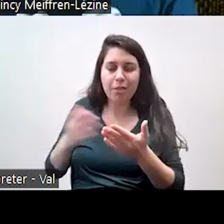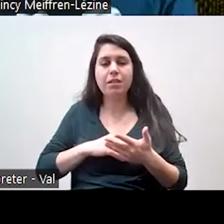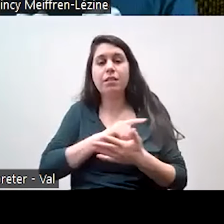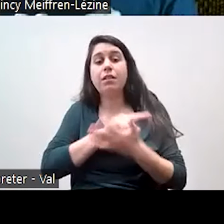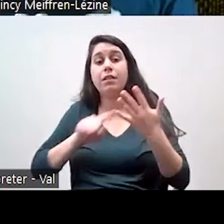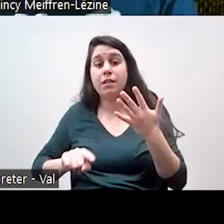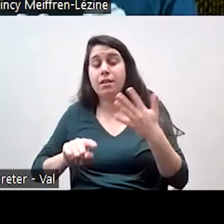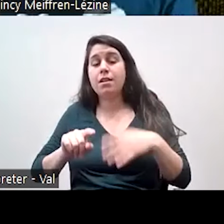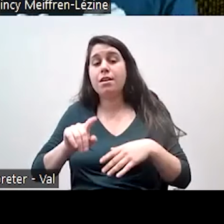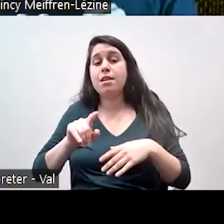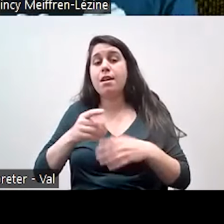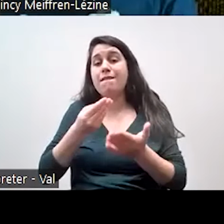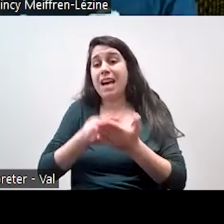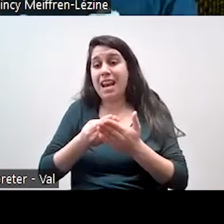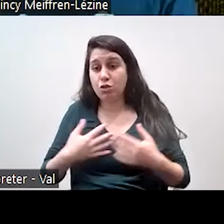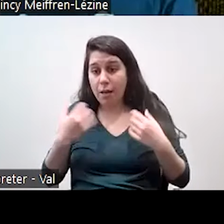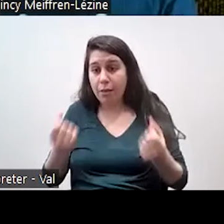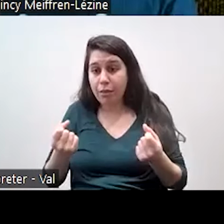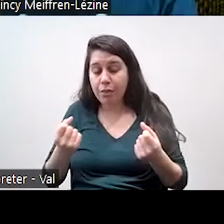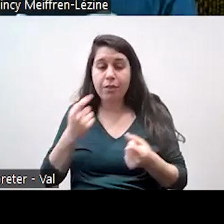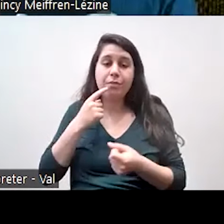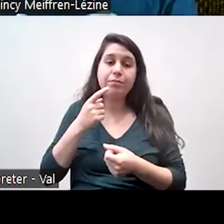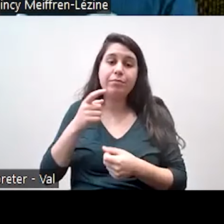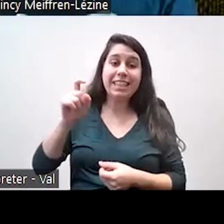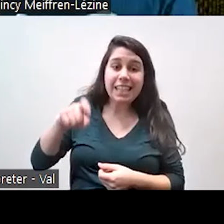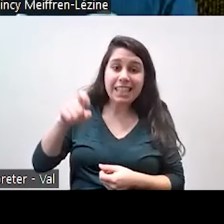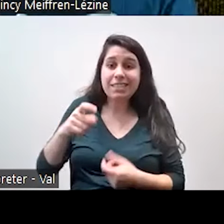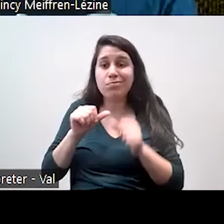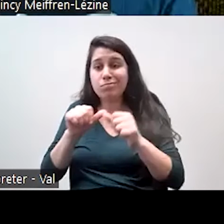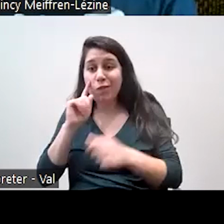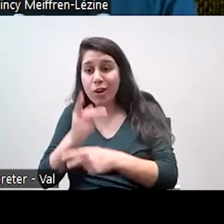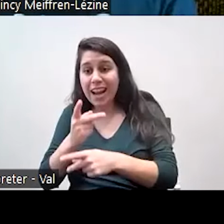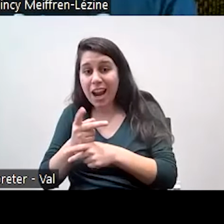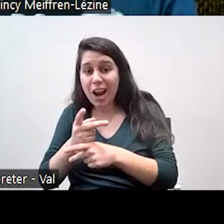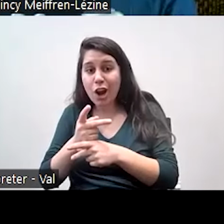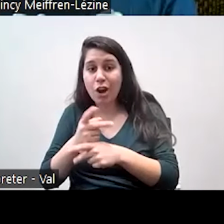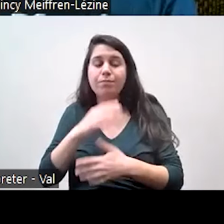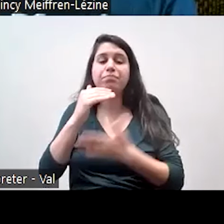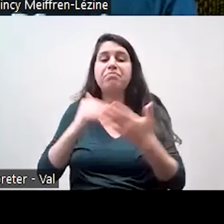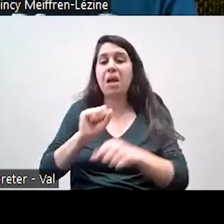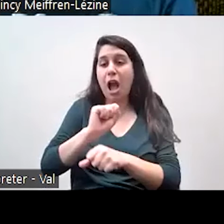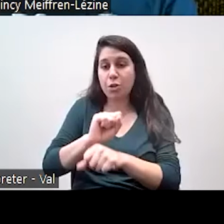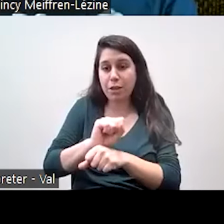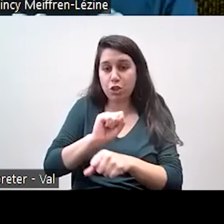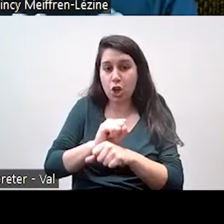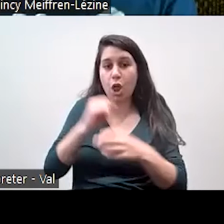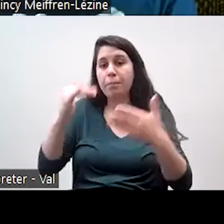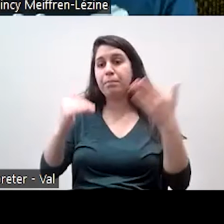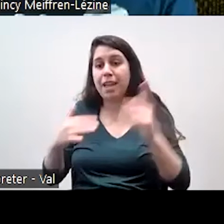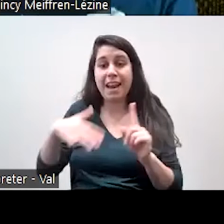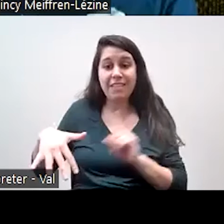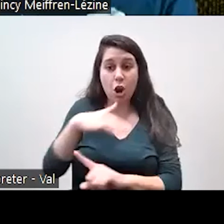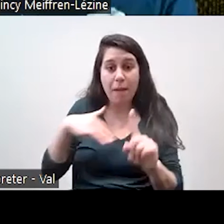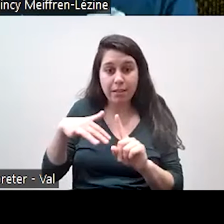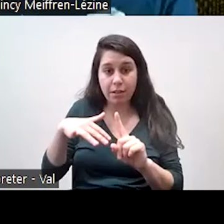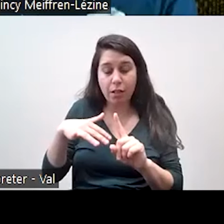financial health, which includes basic needs, continuity of care, occupational is their employment, environmental is primarily